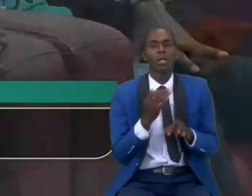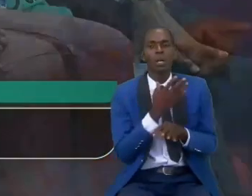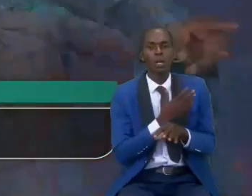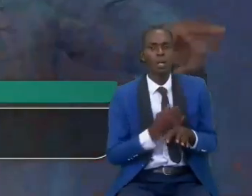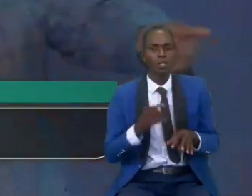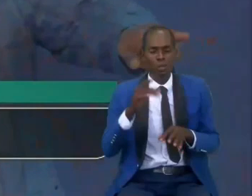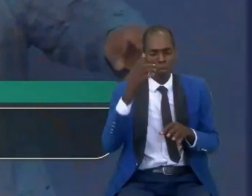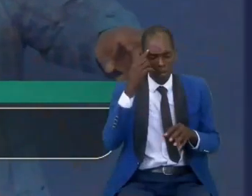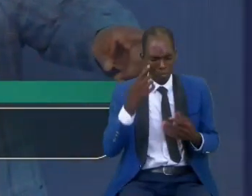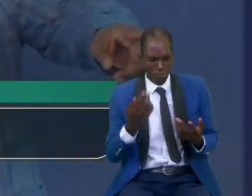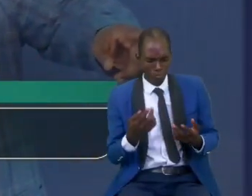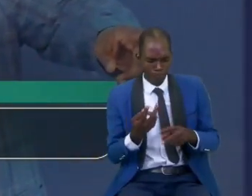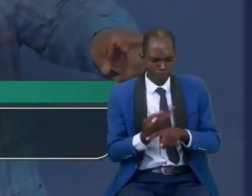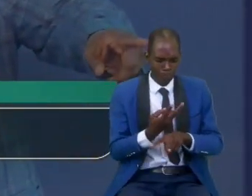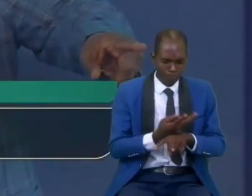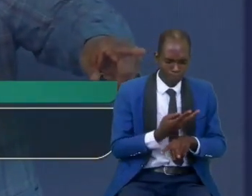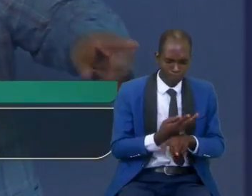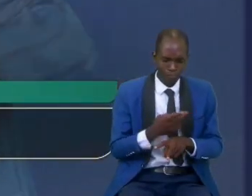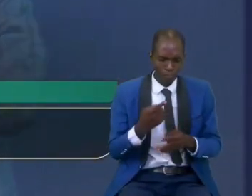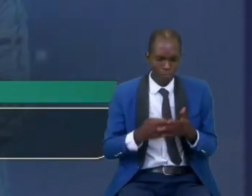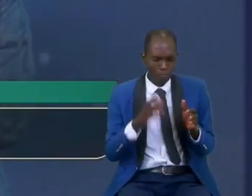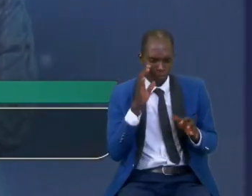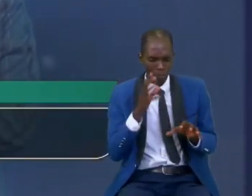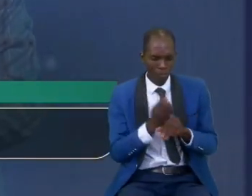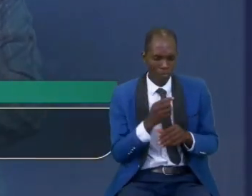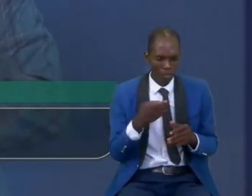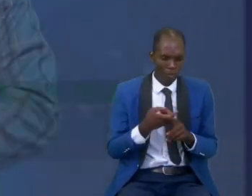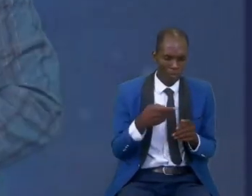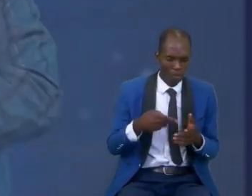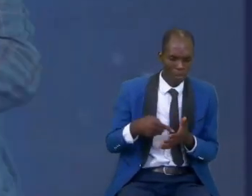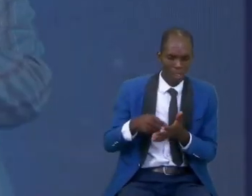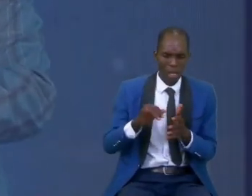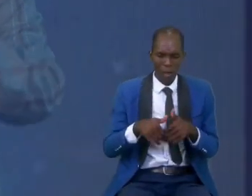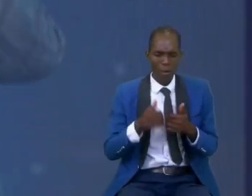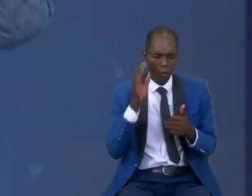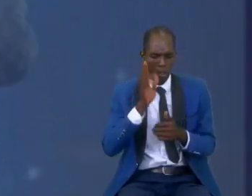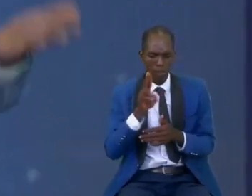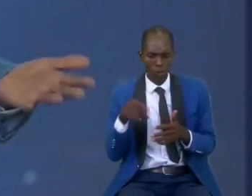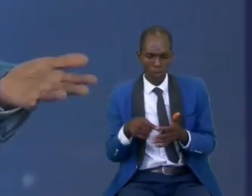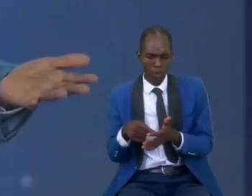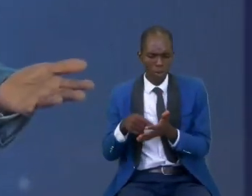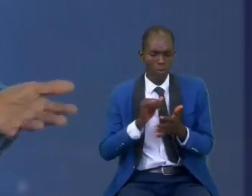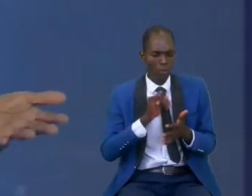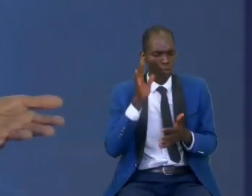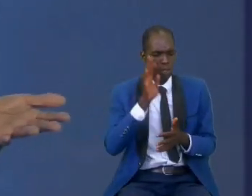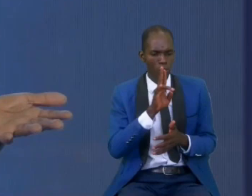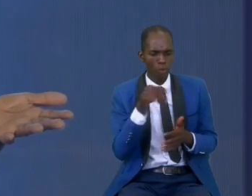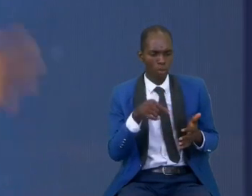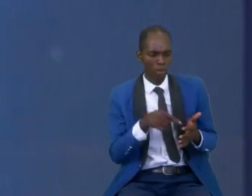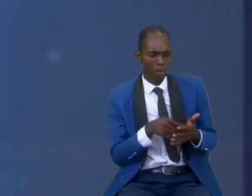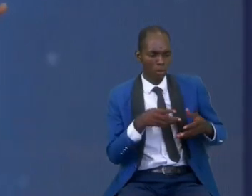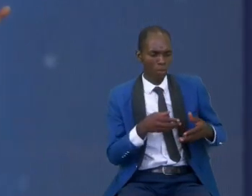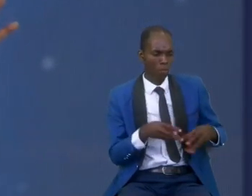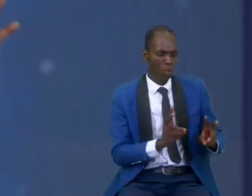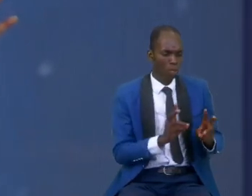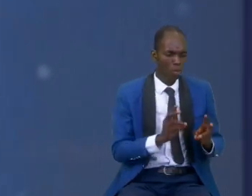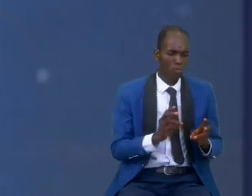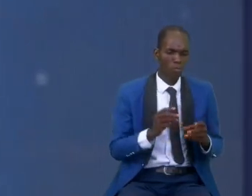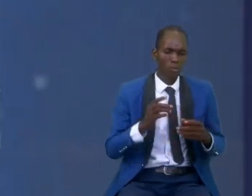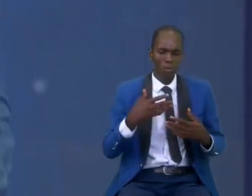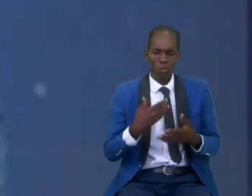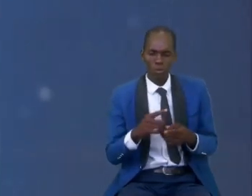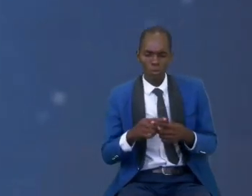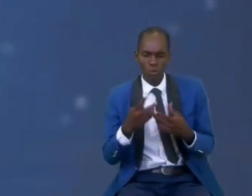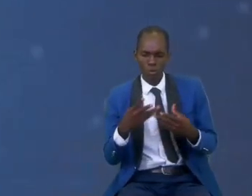make use of that? Am I going to use Pythagoras' theorem? Am I going to use this or that? Why you're doing all that? Because you are not